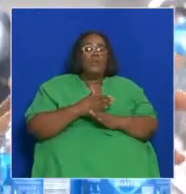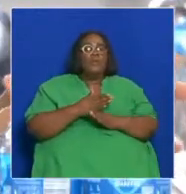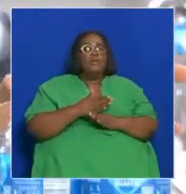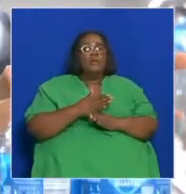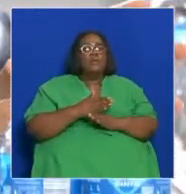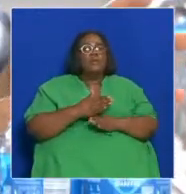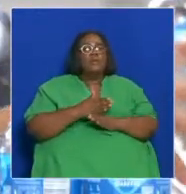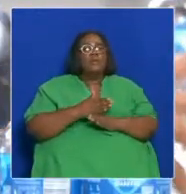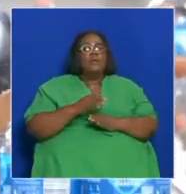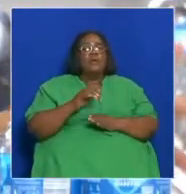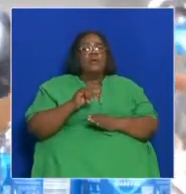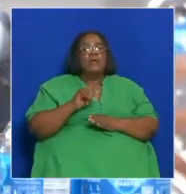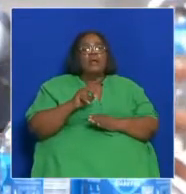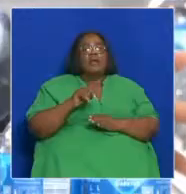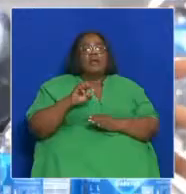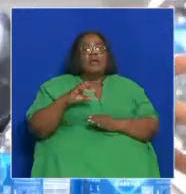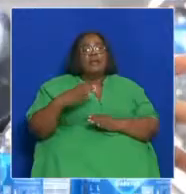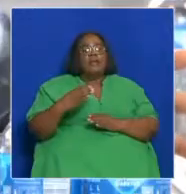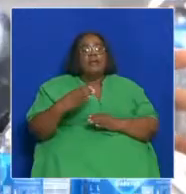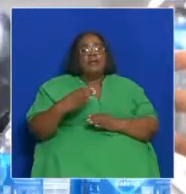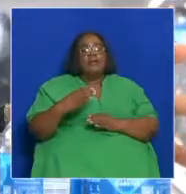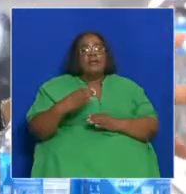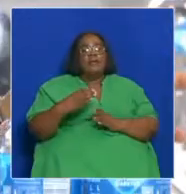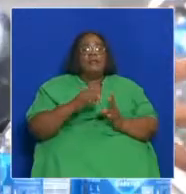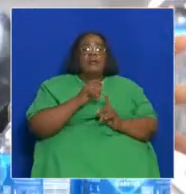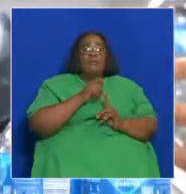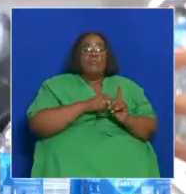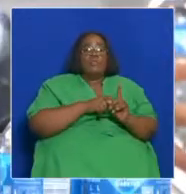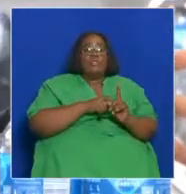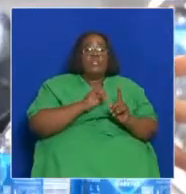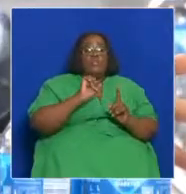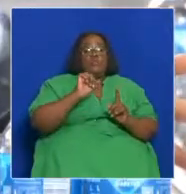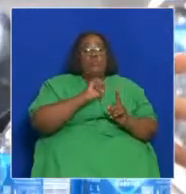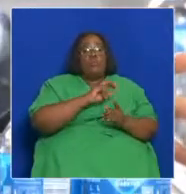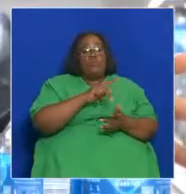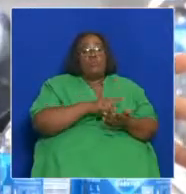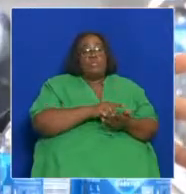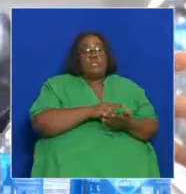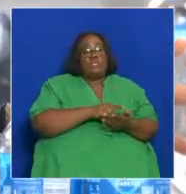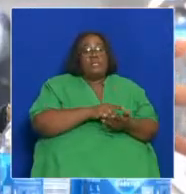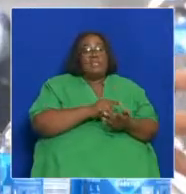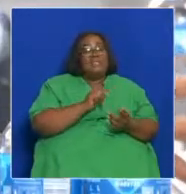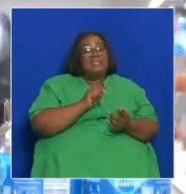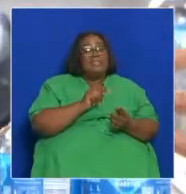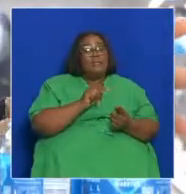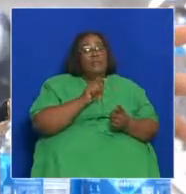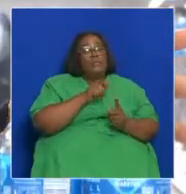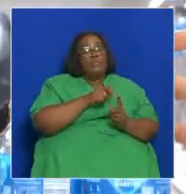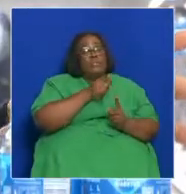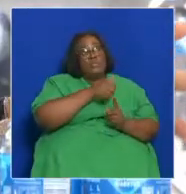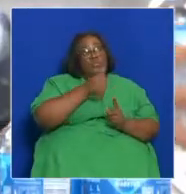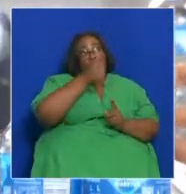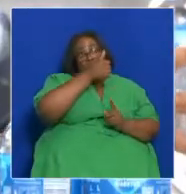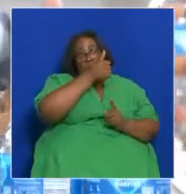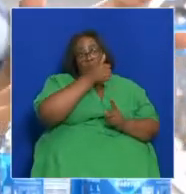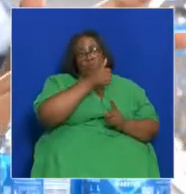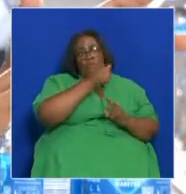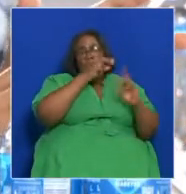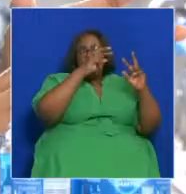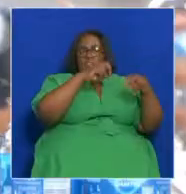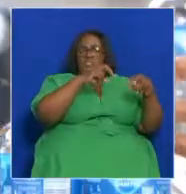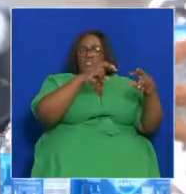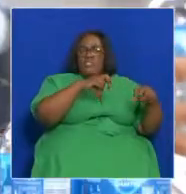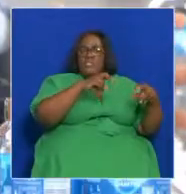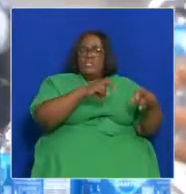IDEC, a person in your position who is head of investigations is supposed to